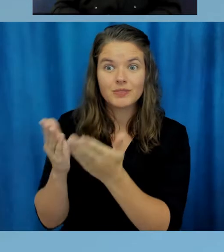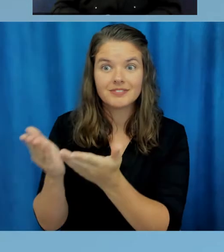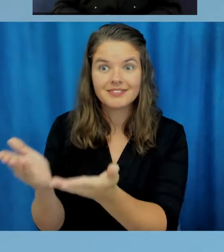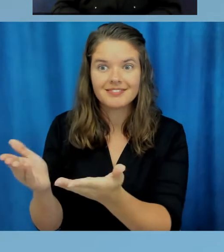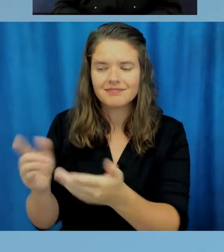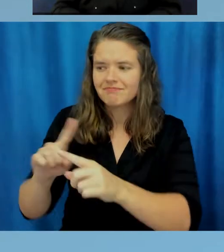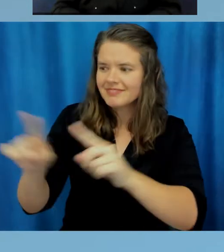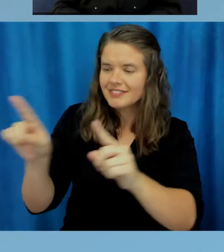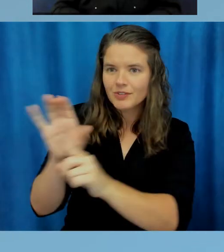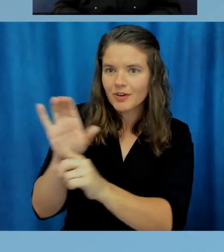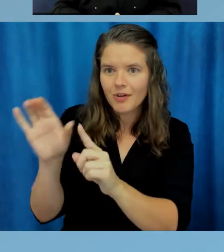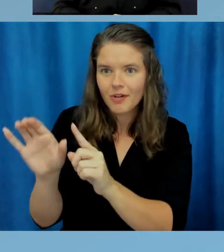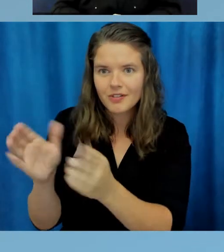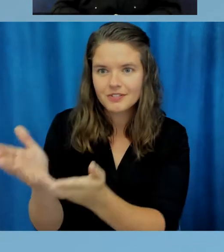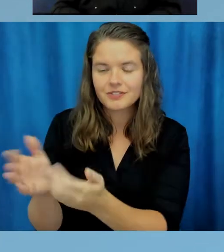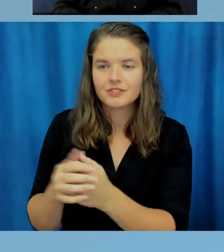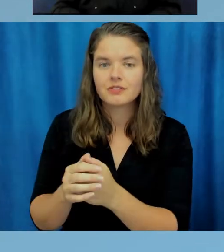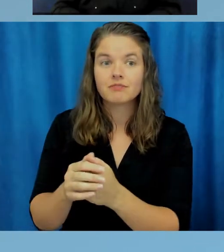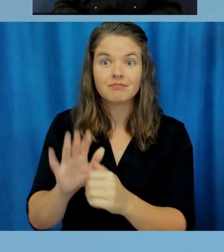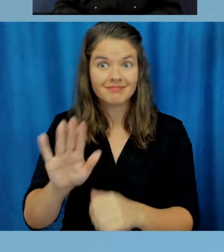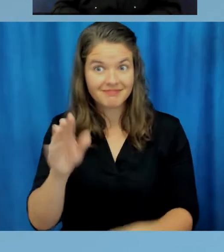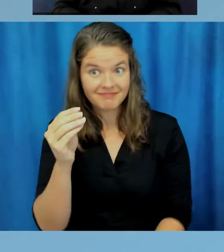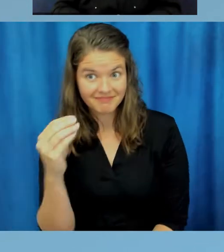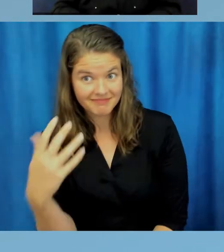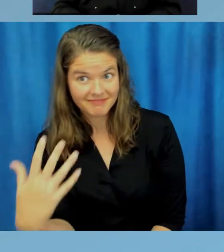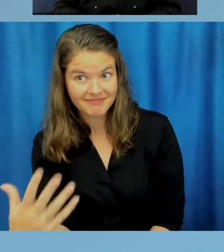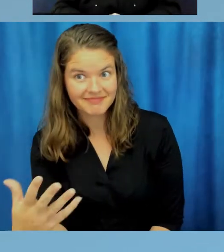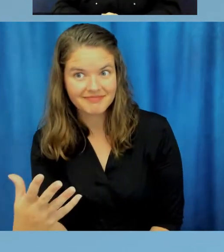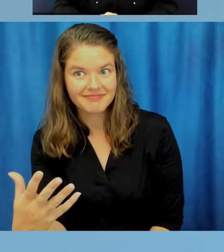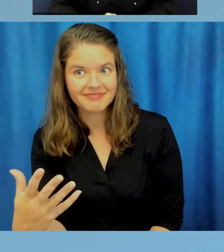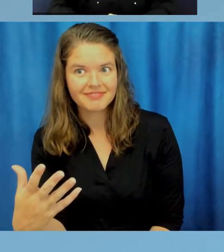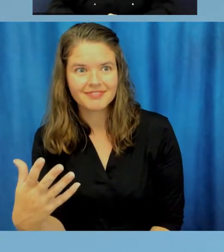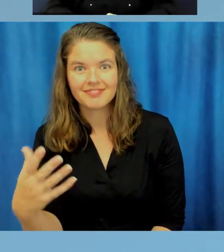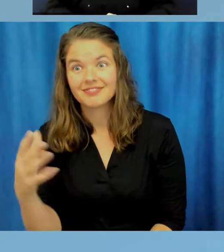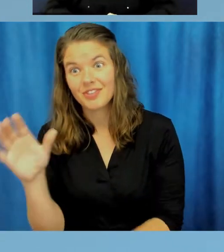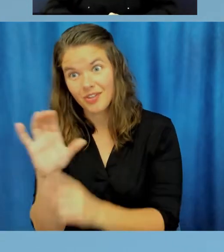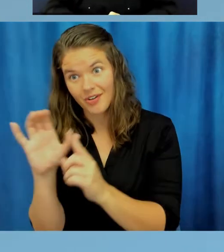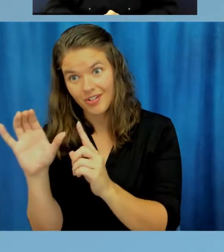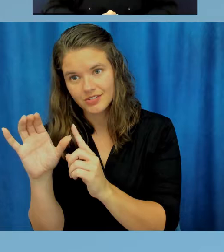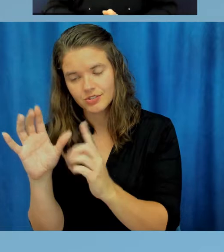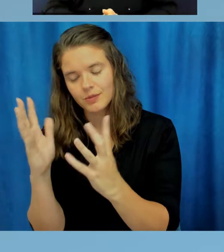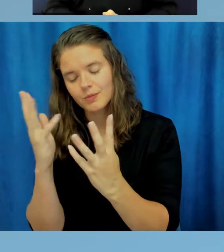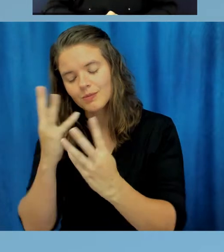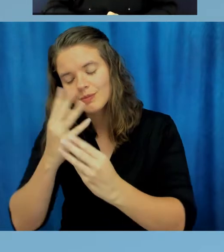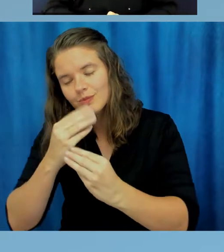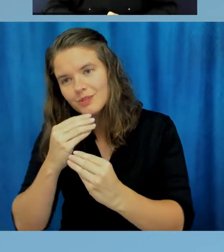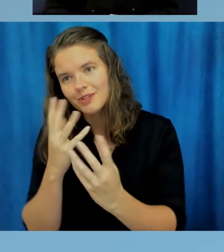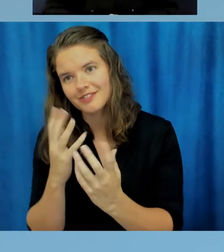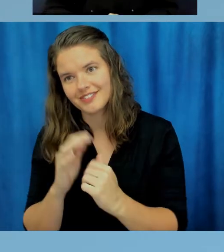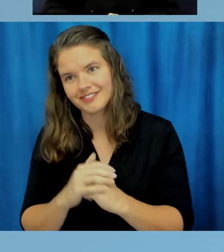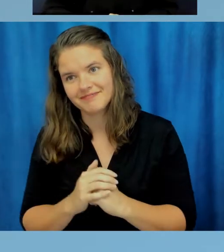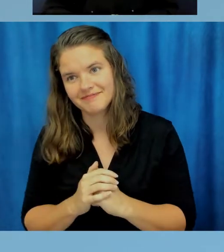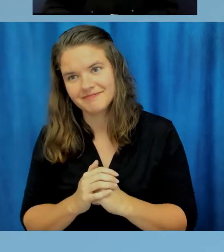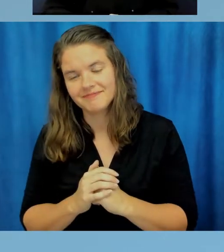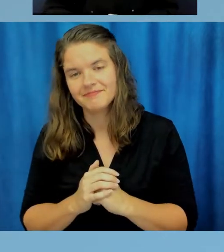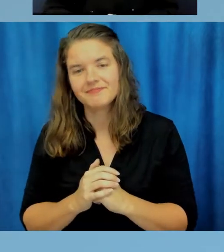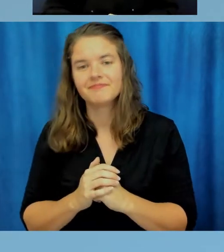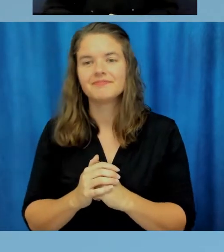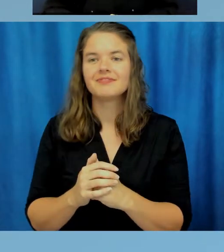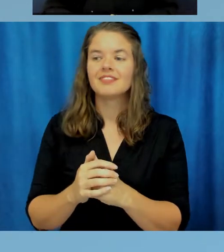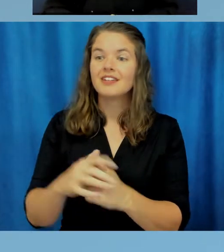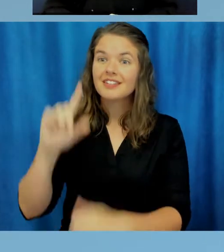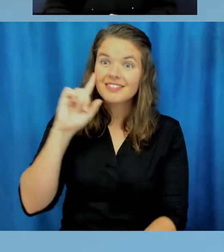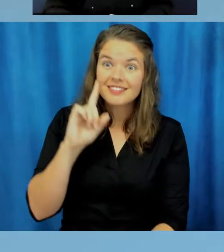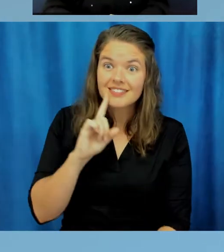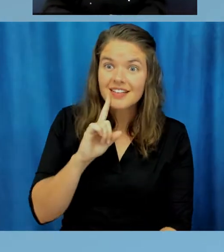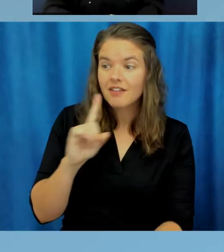community. It's a different culture, which, by the way, is beautiful. Well, learning the language of